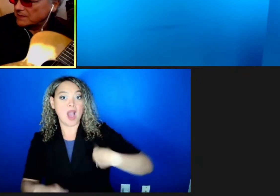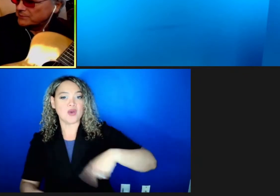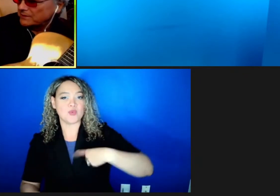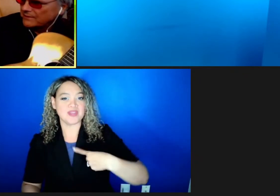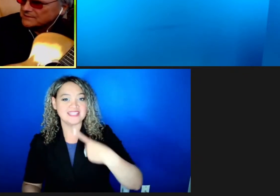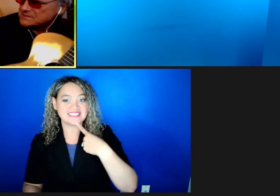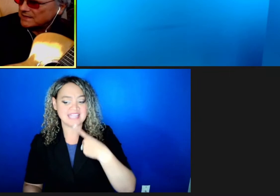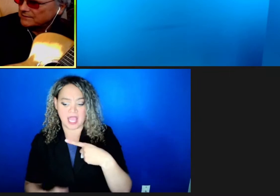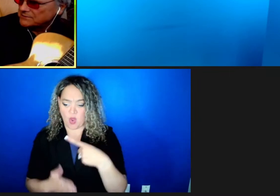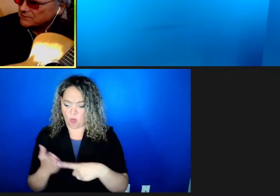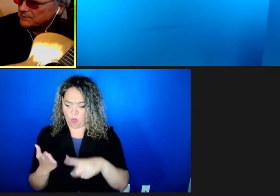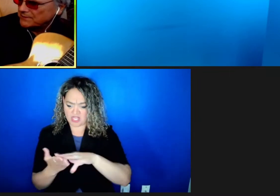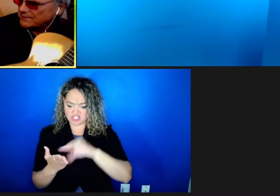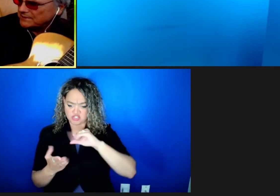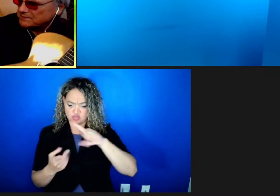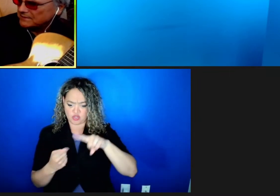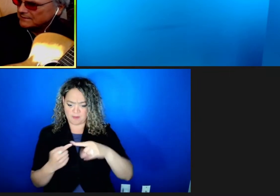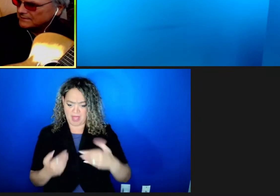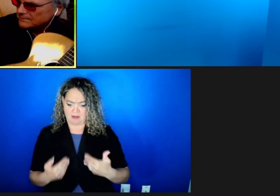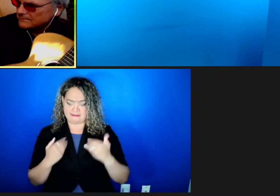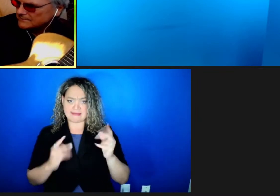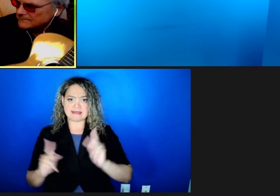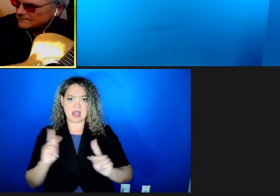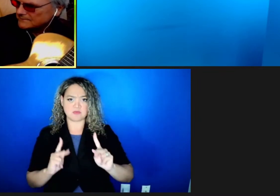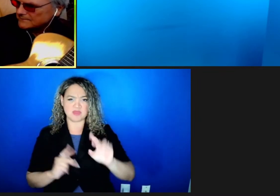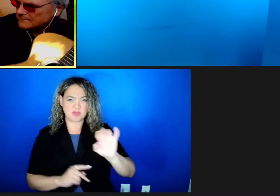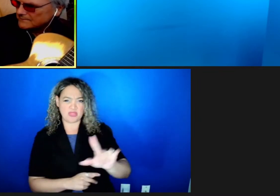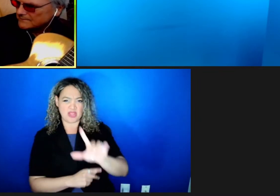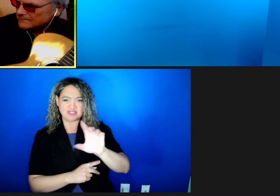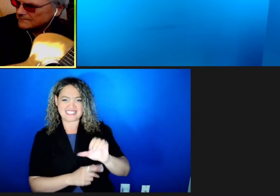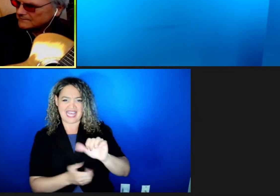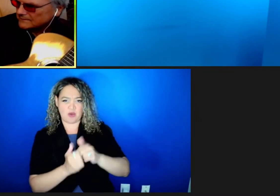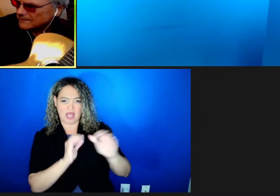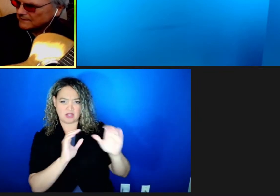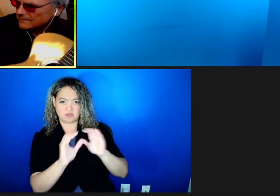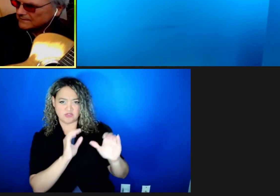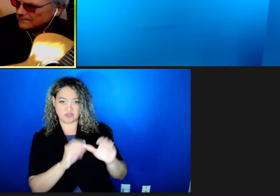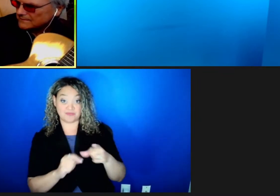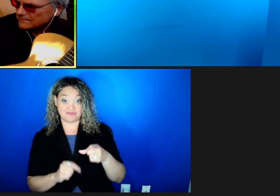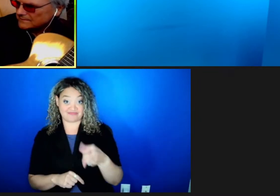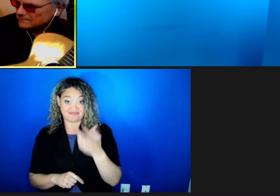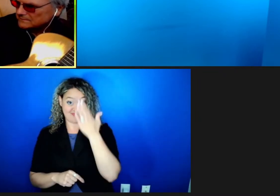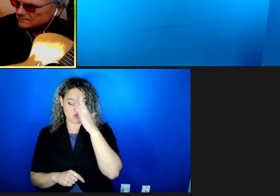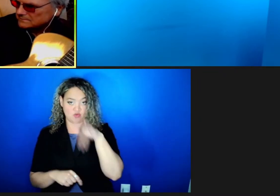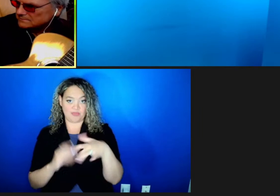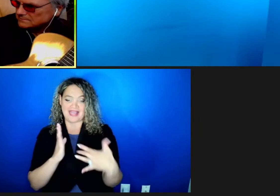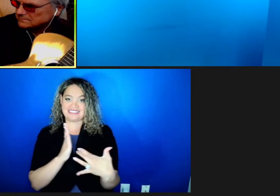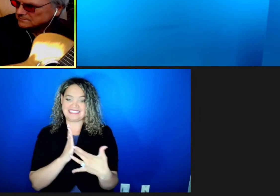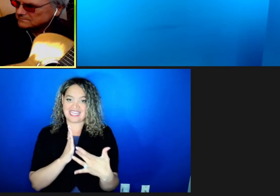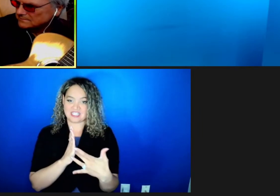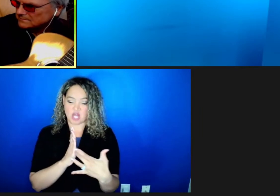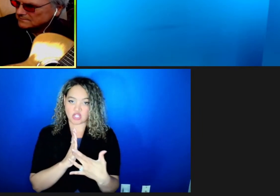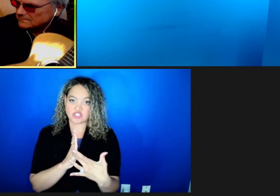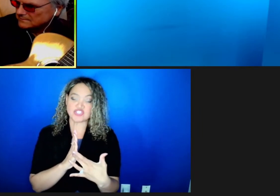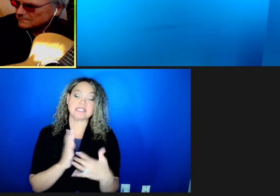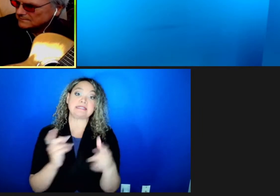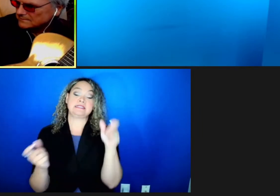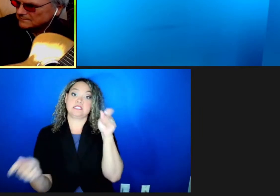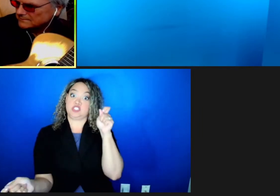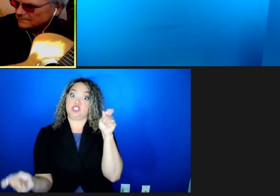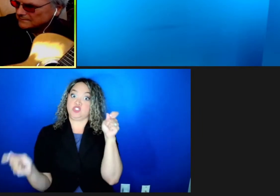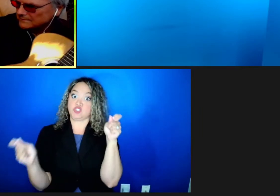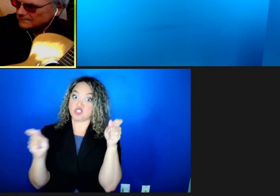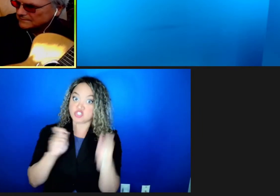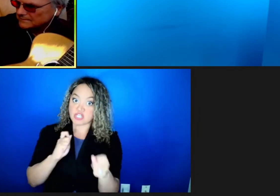young people and their styles of communication? Of course, as you know, technology has really changed the way we